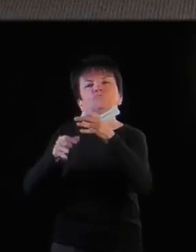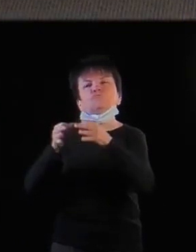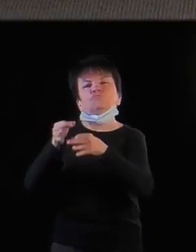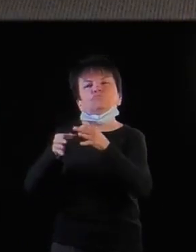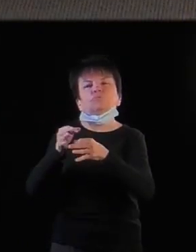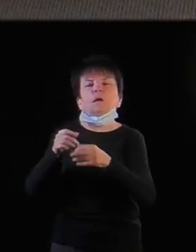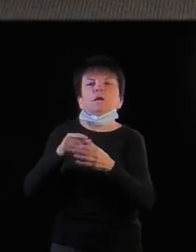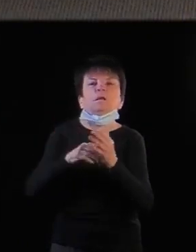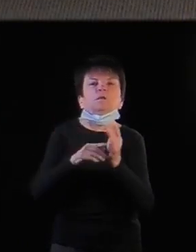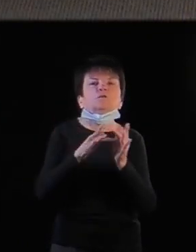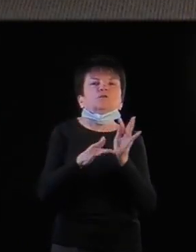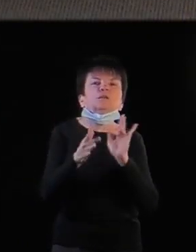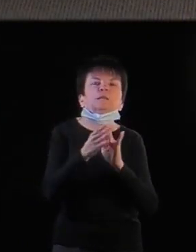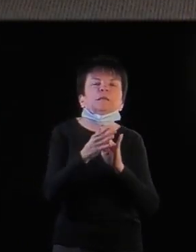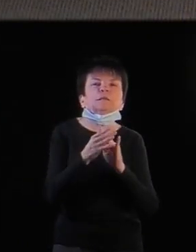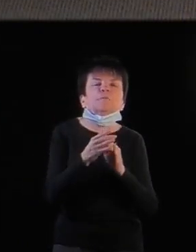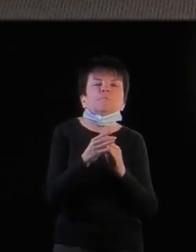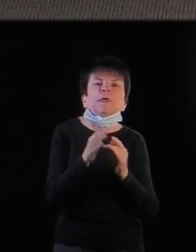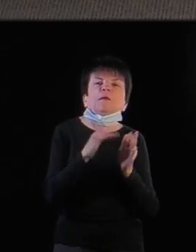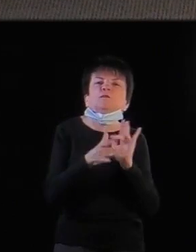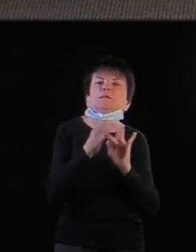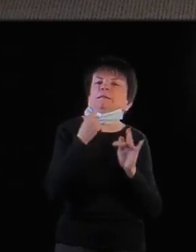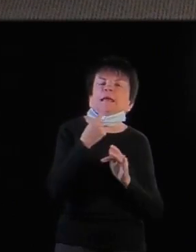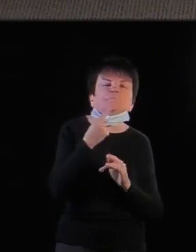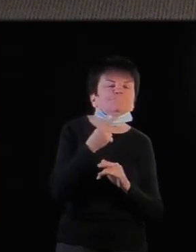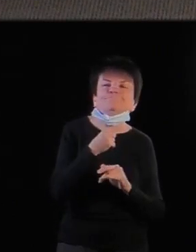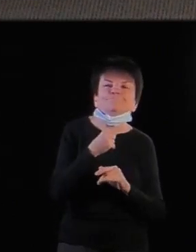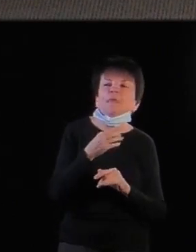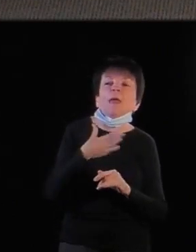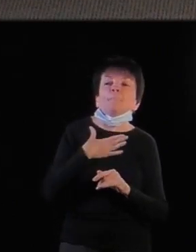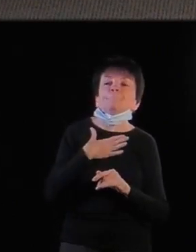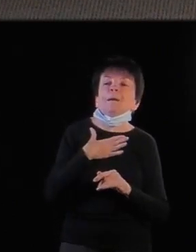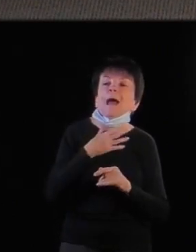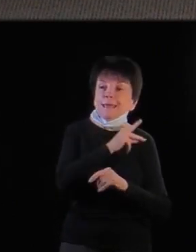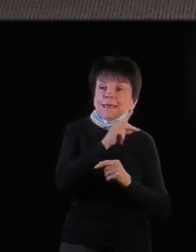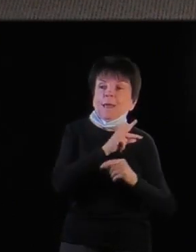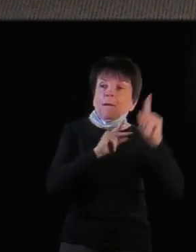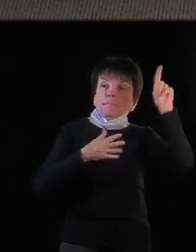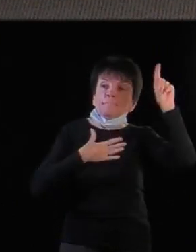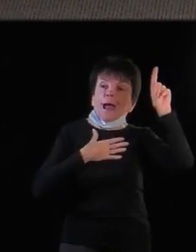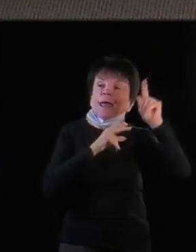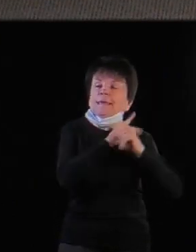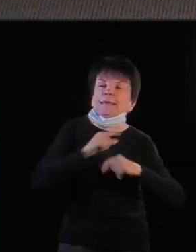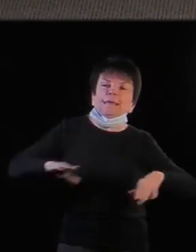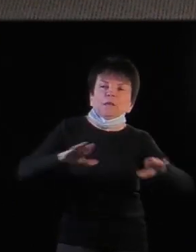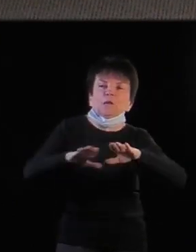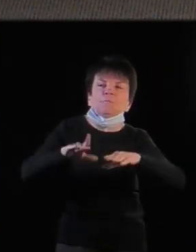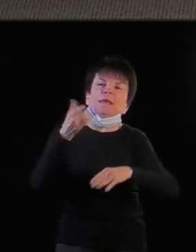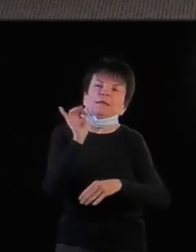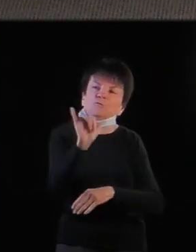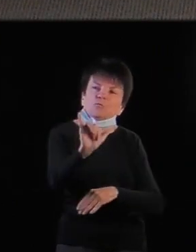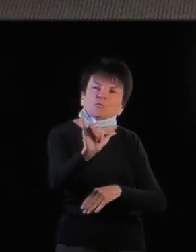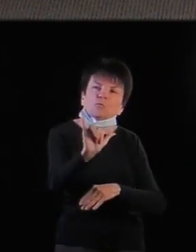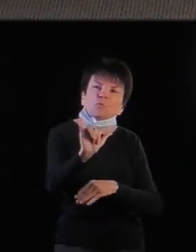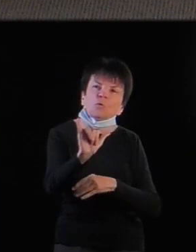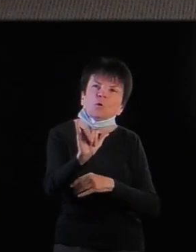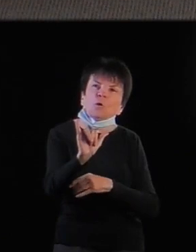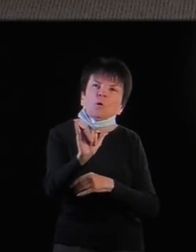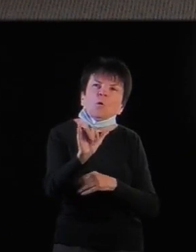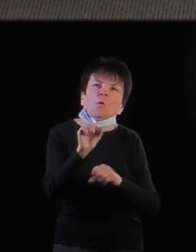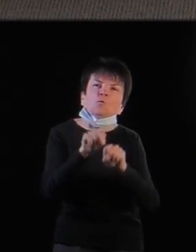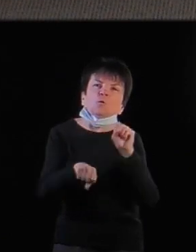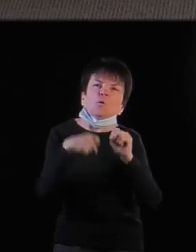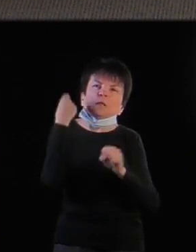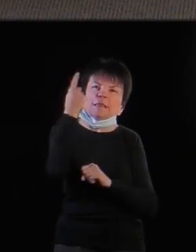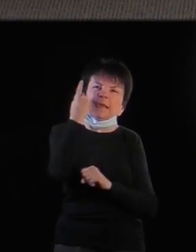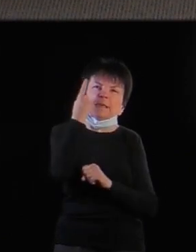But he also said that my kingdom is an eternal kingdom. And so as we keep his kingdom in mind, that